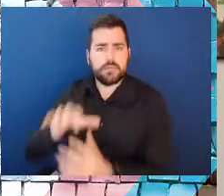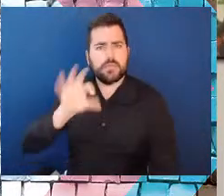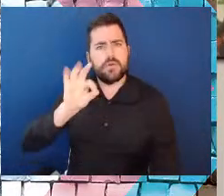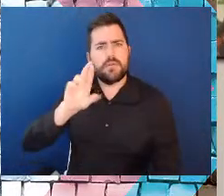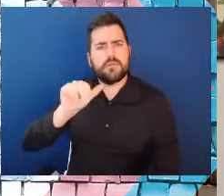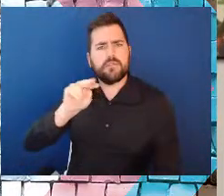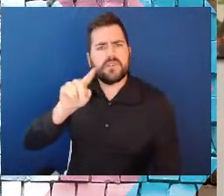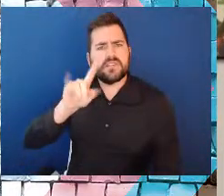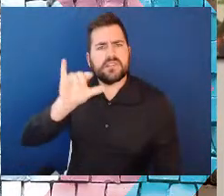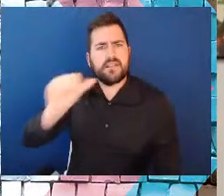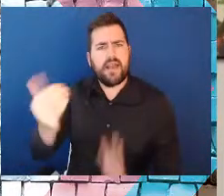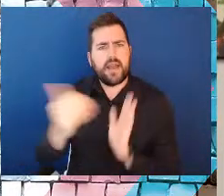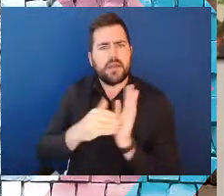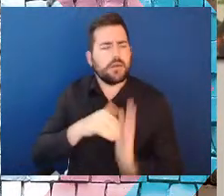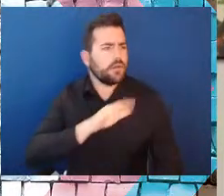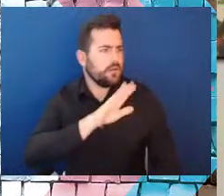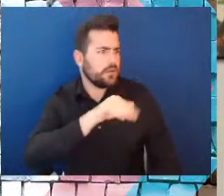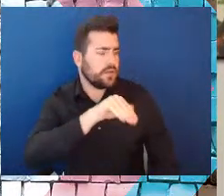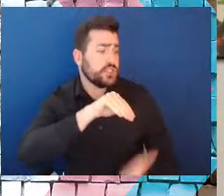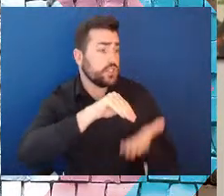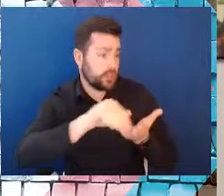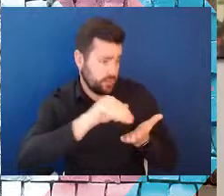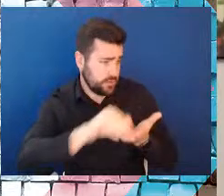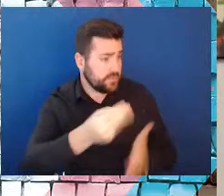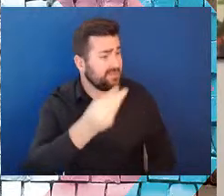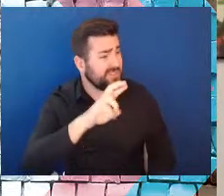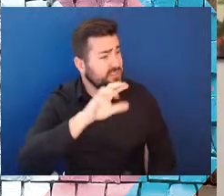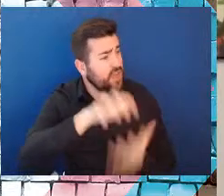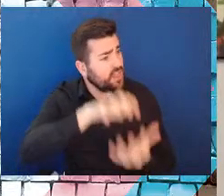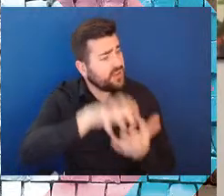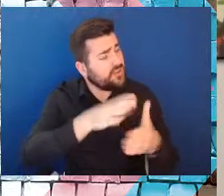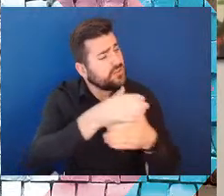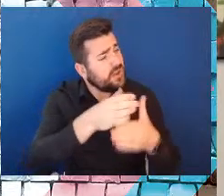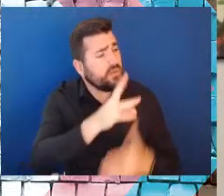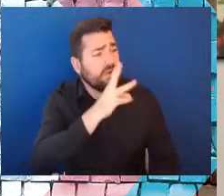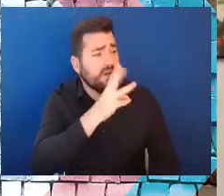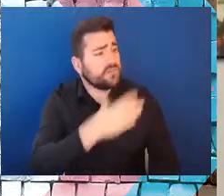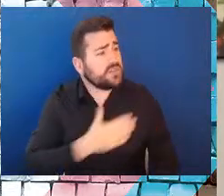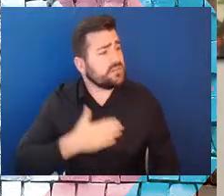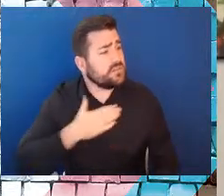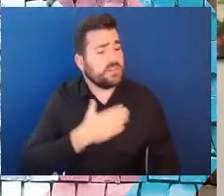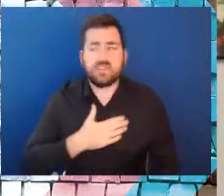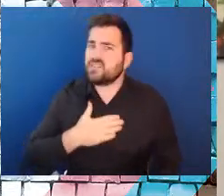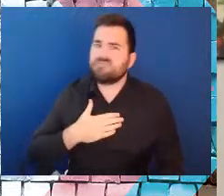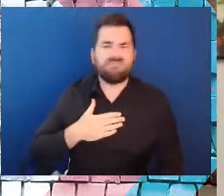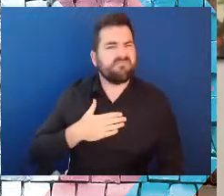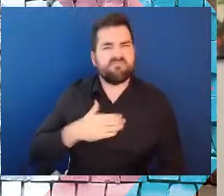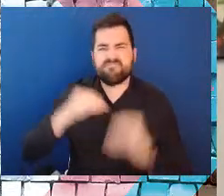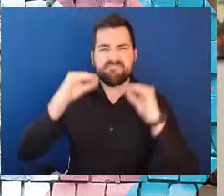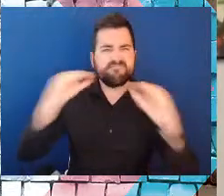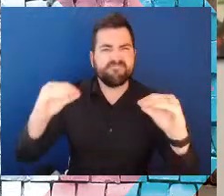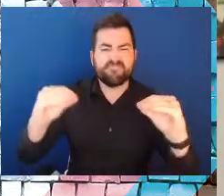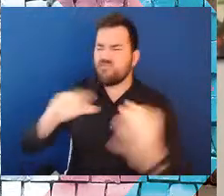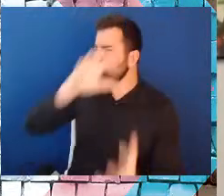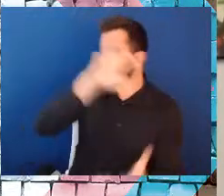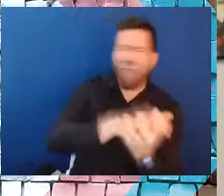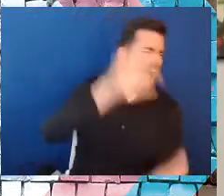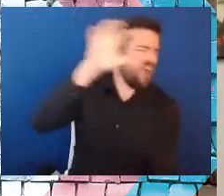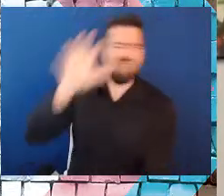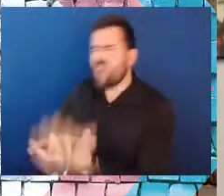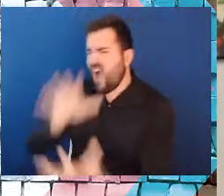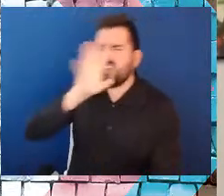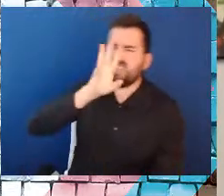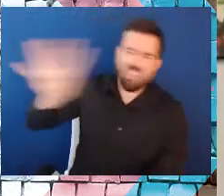me, Mr. Gator, but please share the water. But all the animals heard was chomp, chomp, chomp, chomp. And